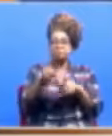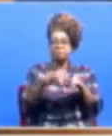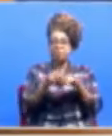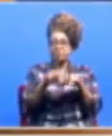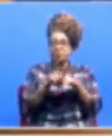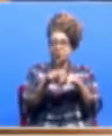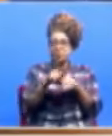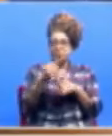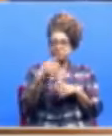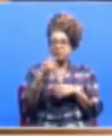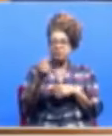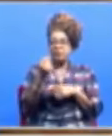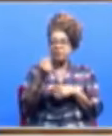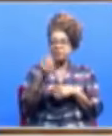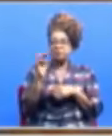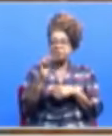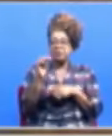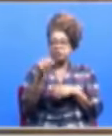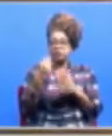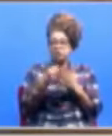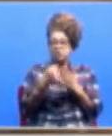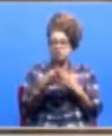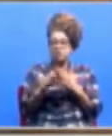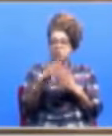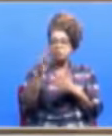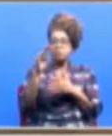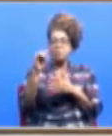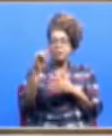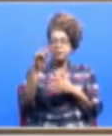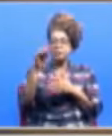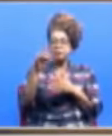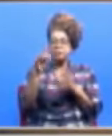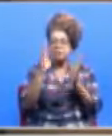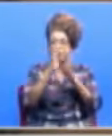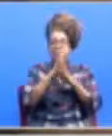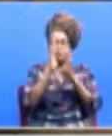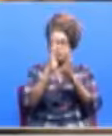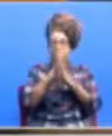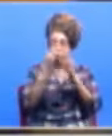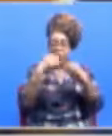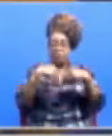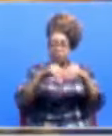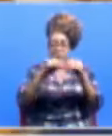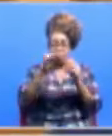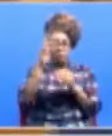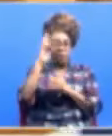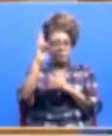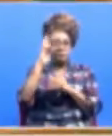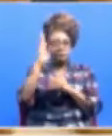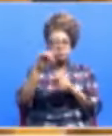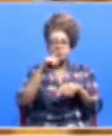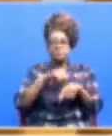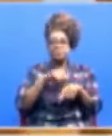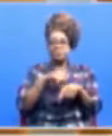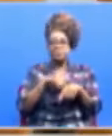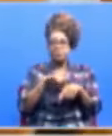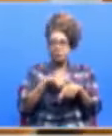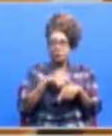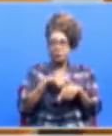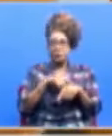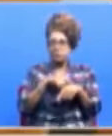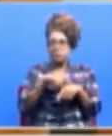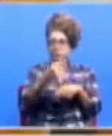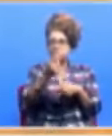William's 500 million shilling estate. Bakari has been in hiding, according to police, since November. That